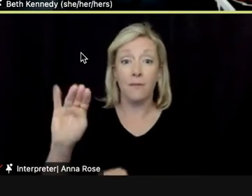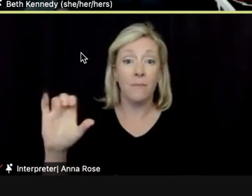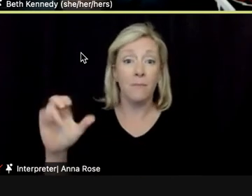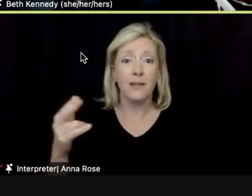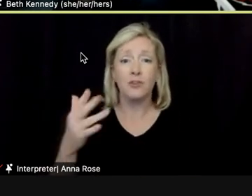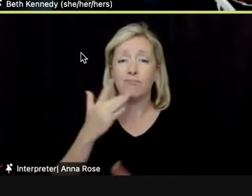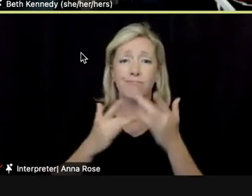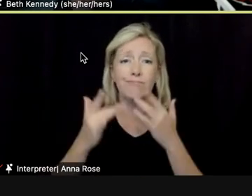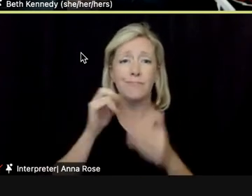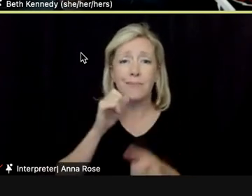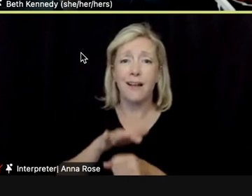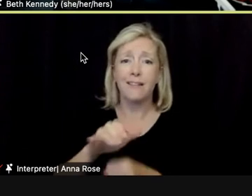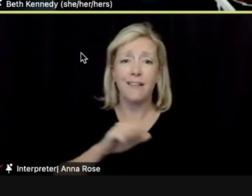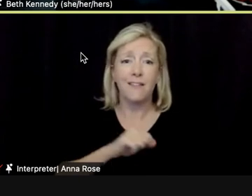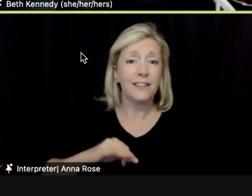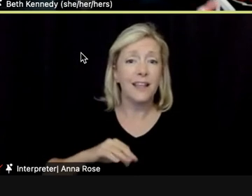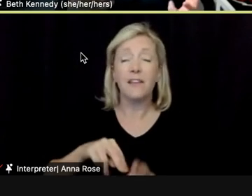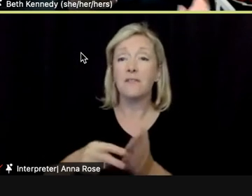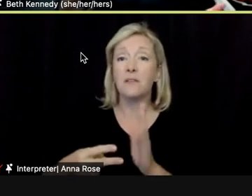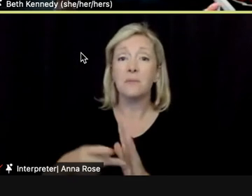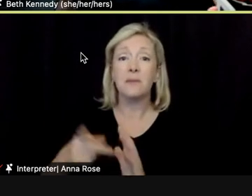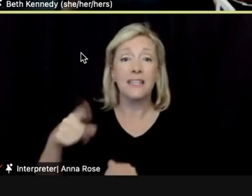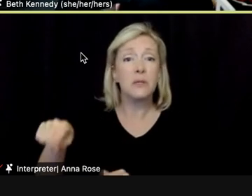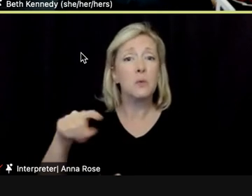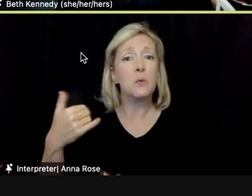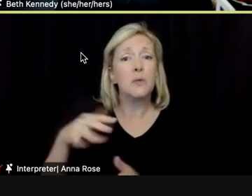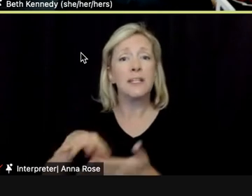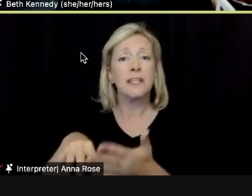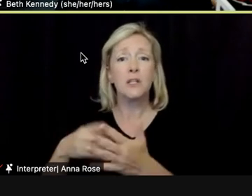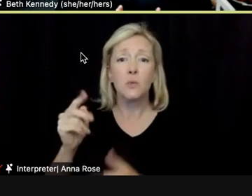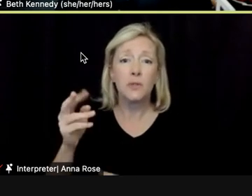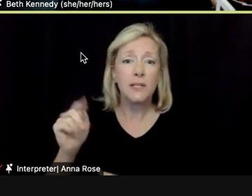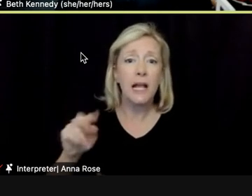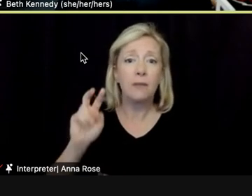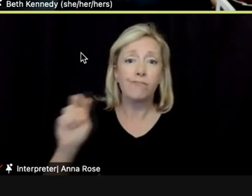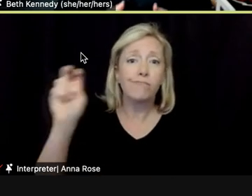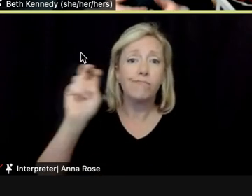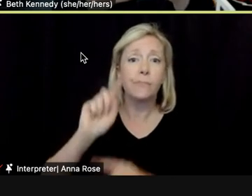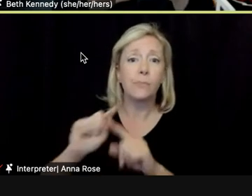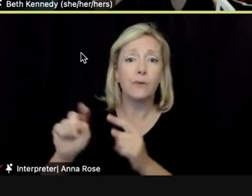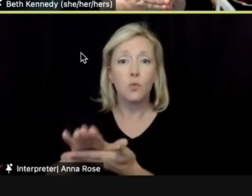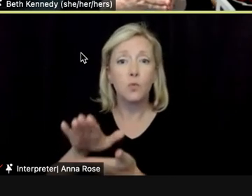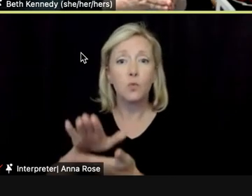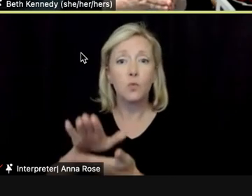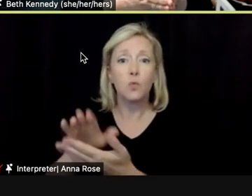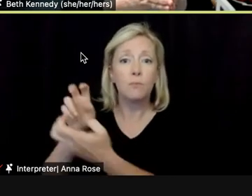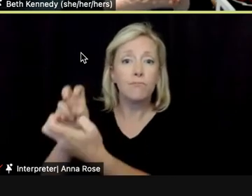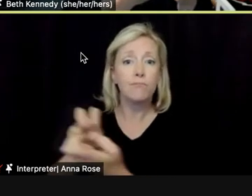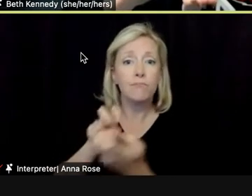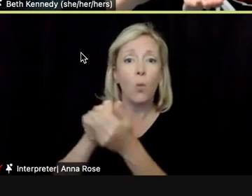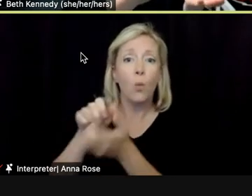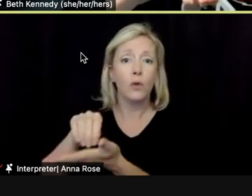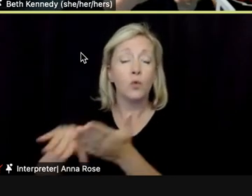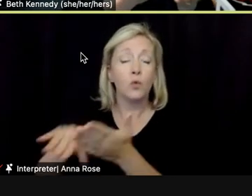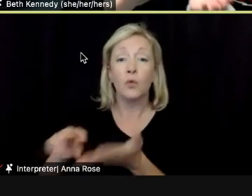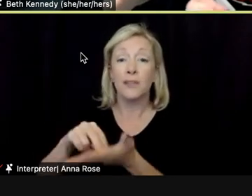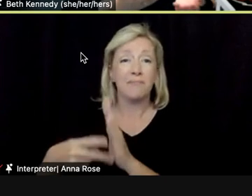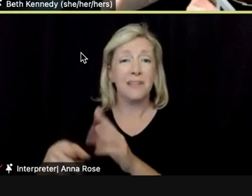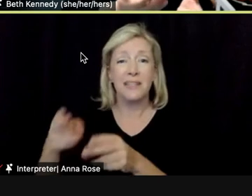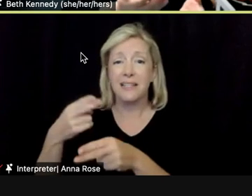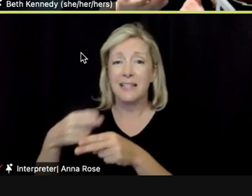the district, trying to pop around to schools and see everyone. An intervener can take that knowledge, and there